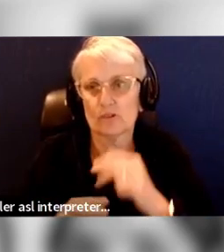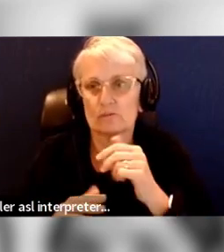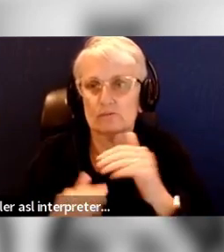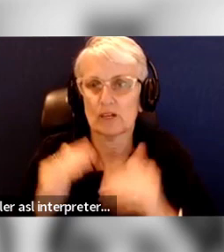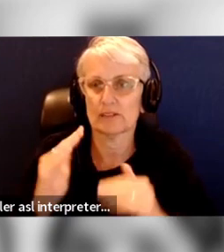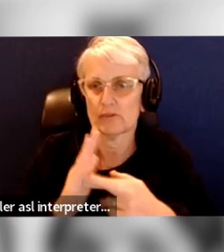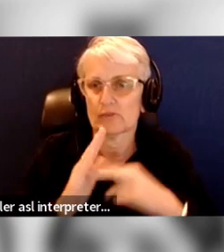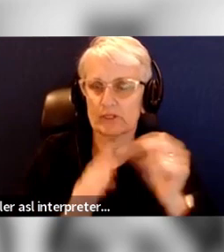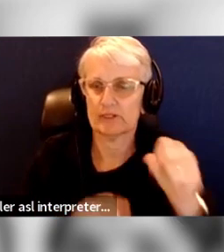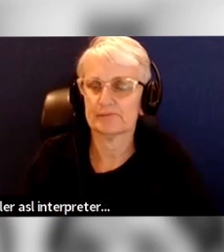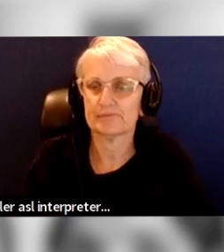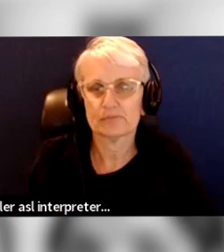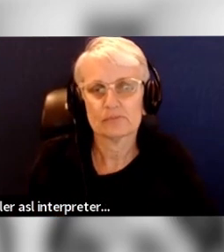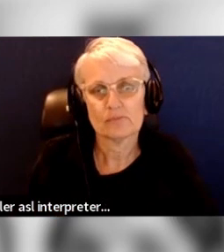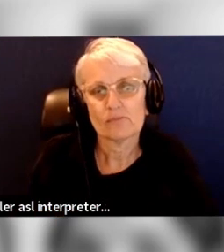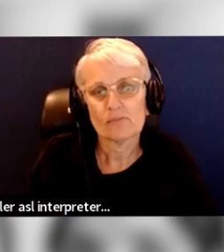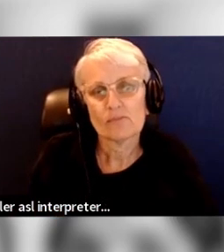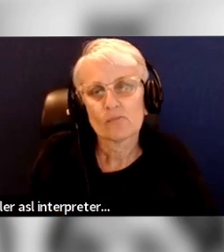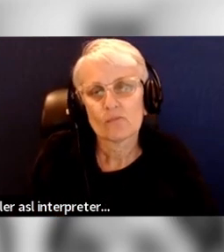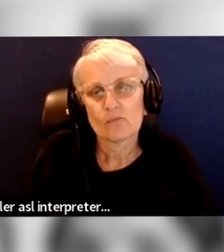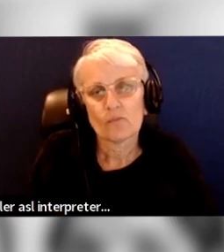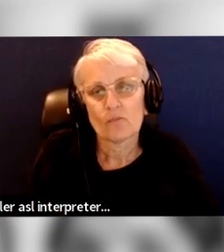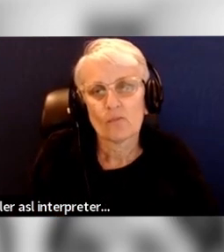that is your situation.